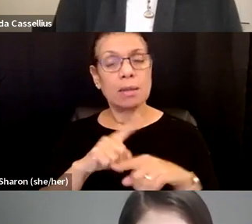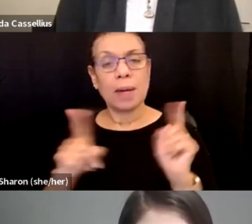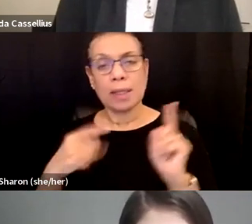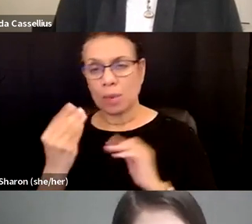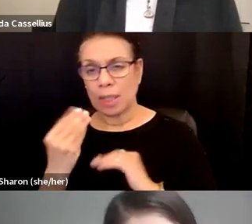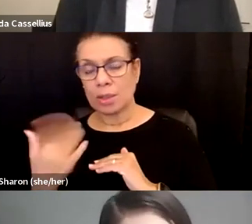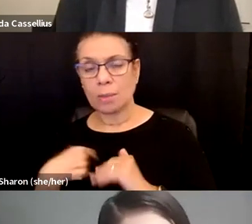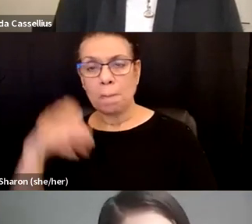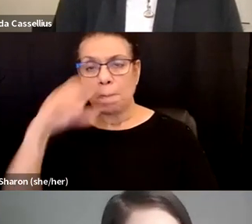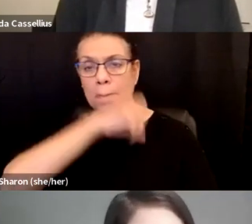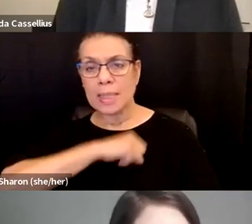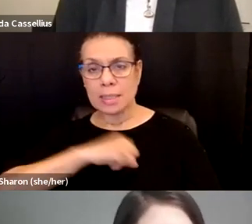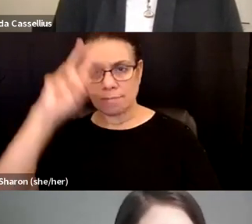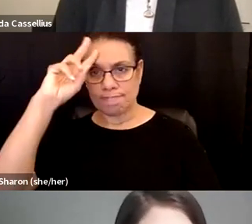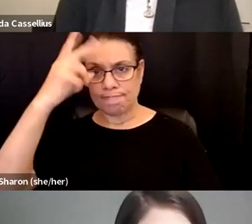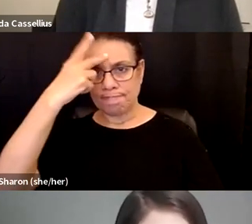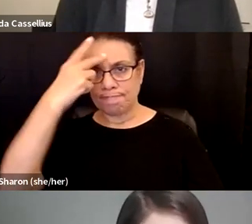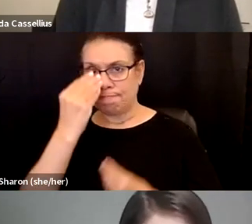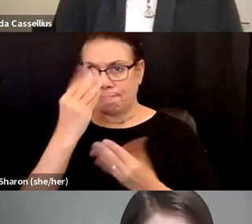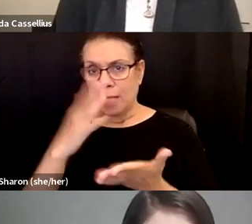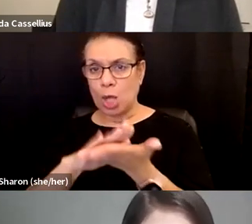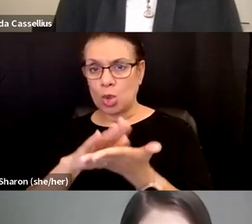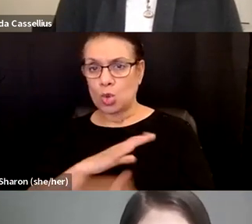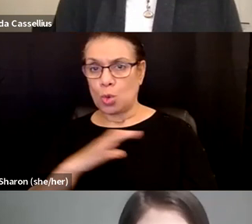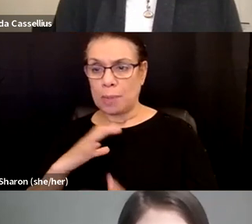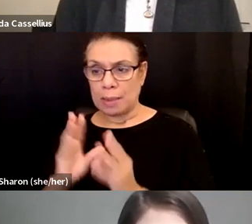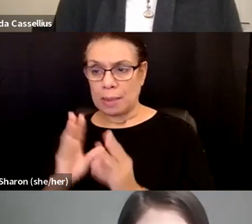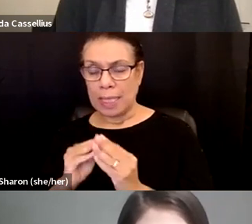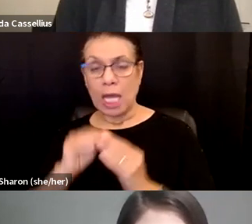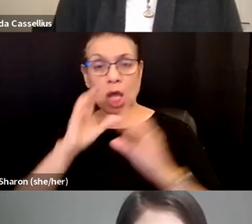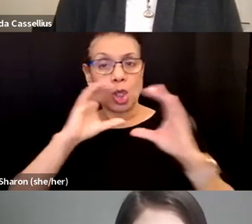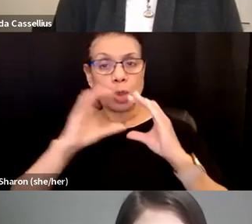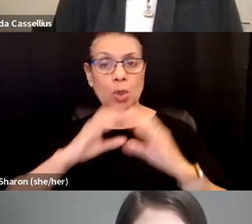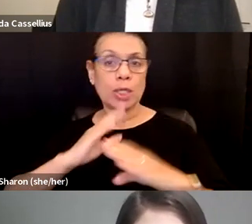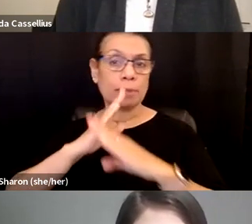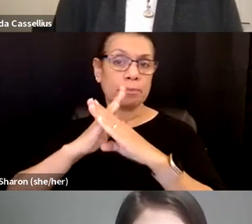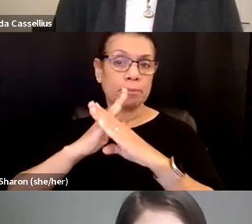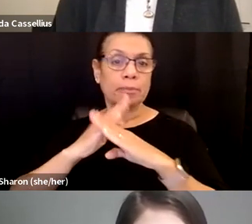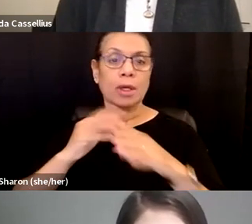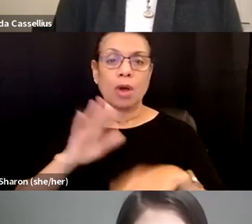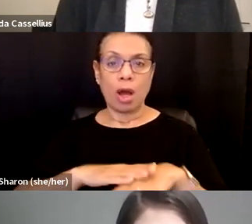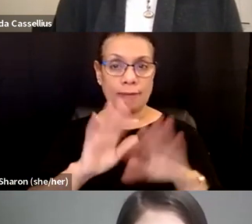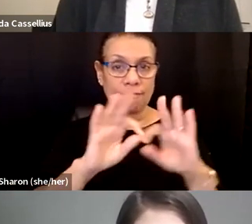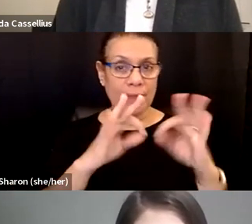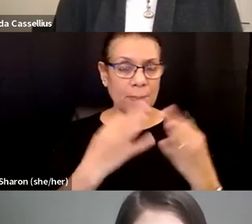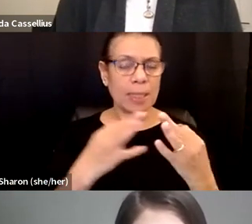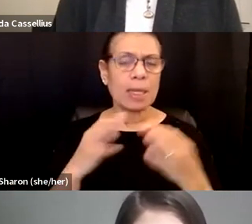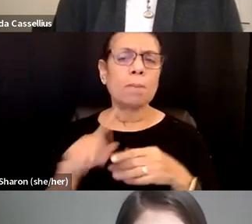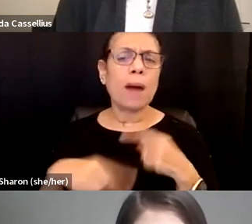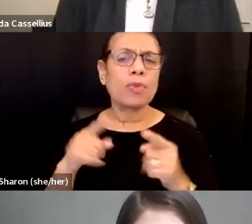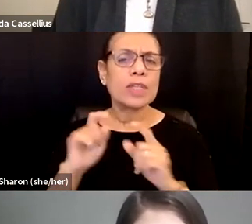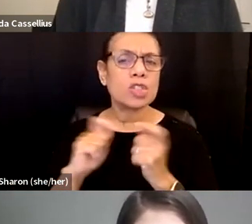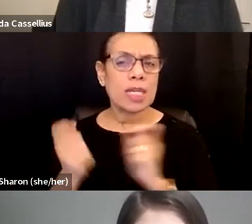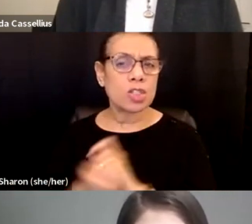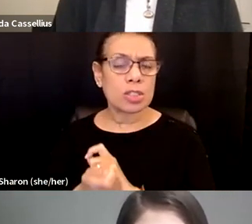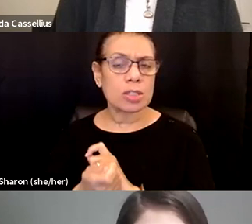misinformation presented by the district at the school committee meetings and lack of communication to bps families about these policy changes